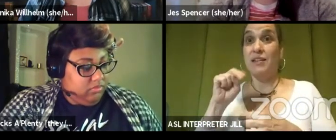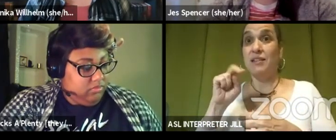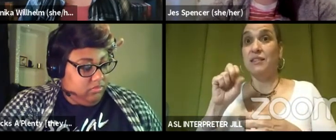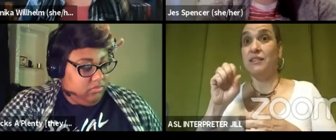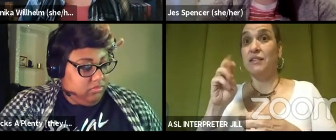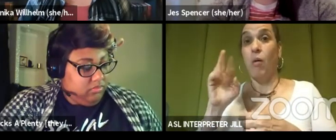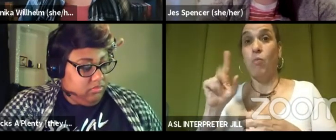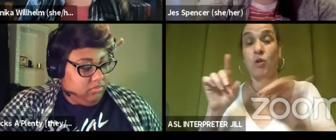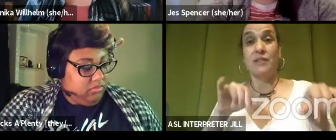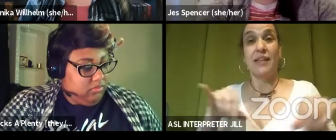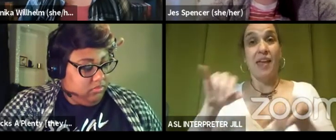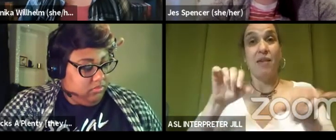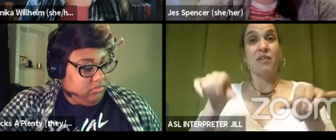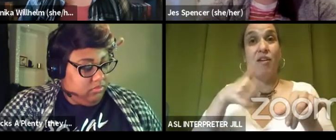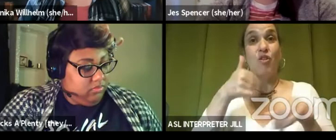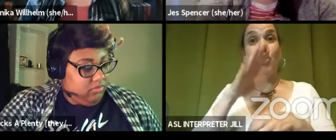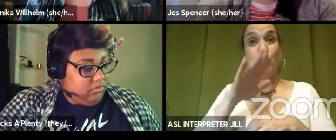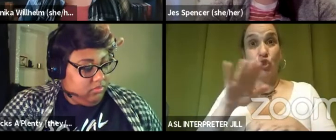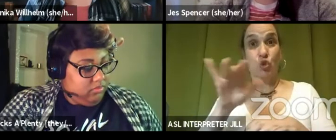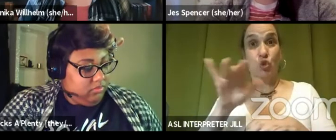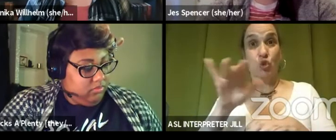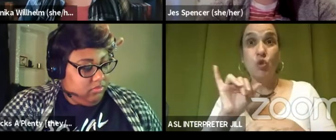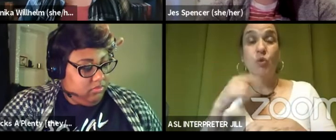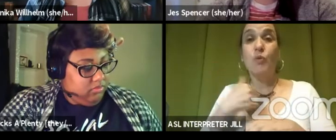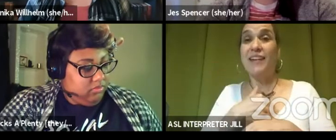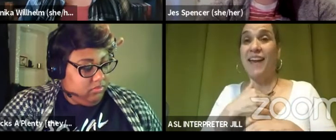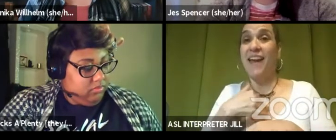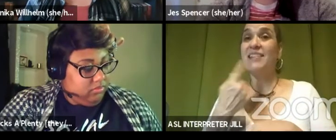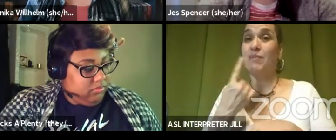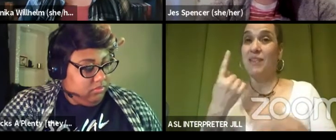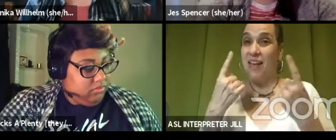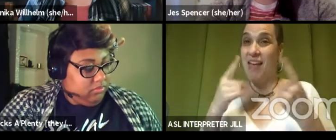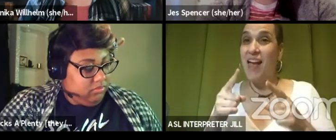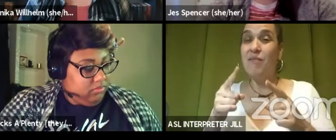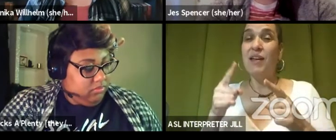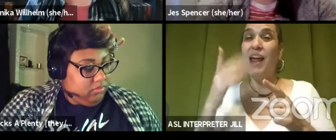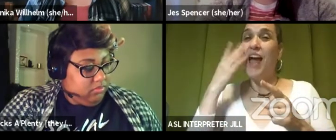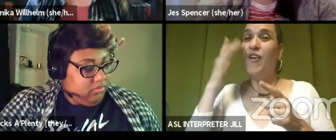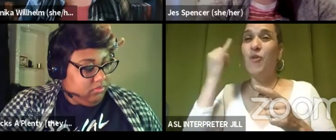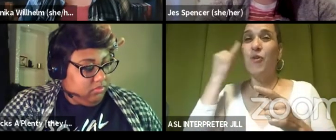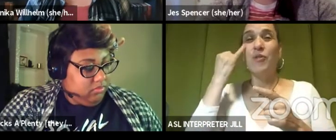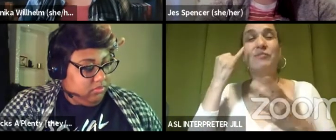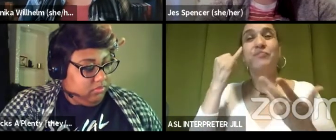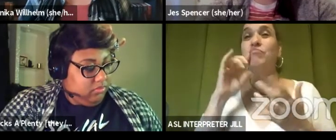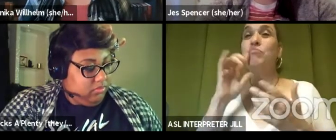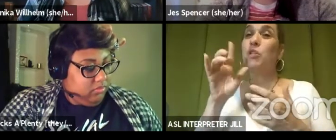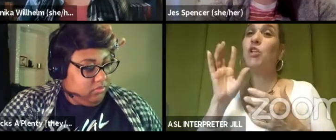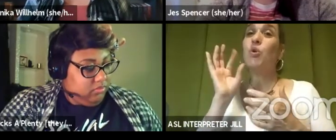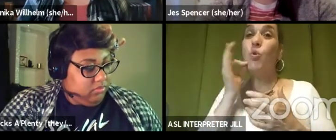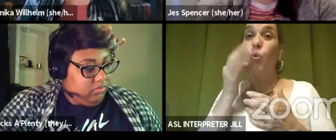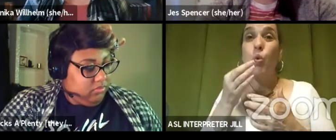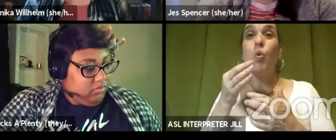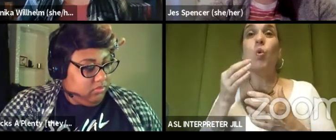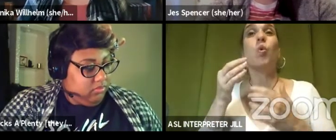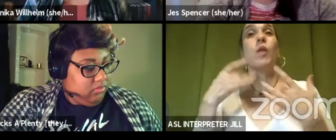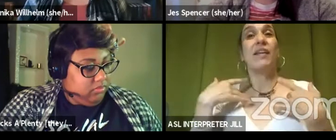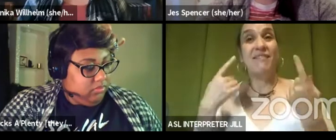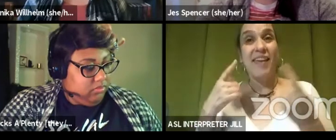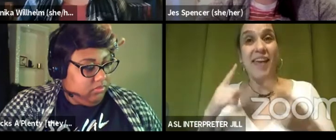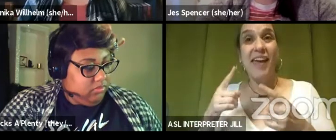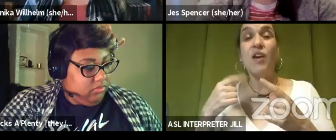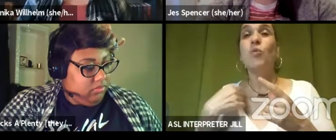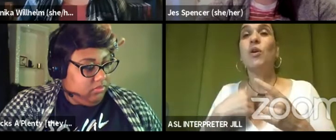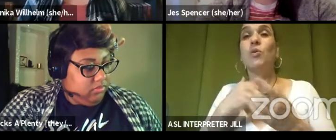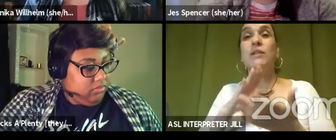kids. And we had an incident. I don't know if it was, it was a kind of very cool event. And we were